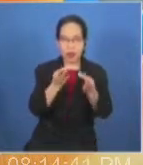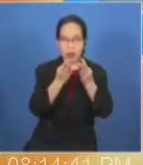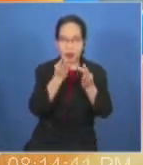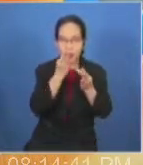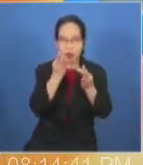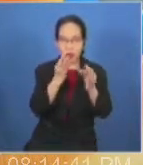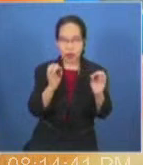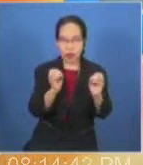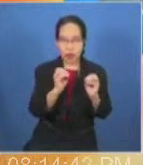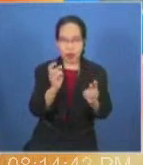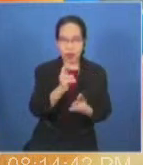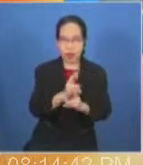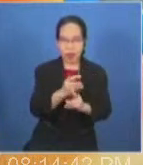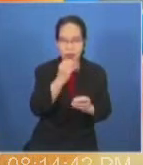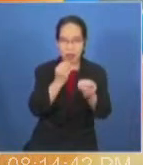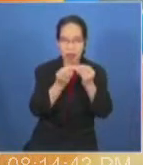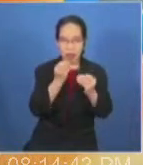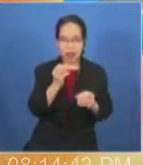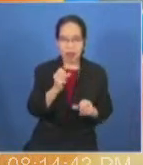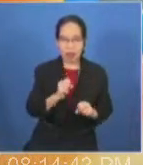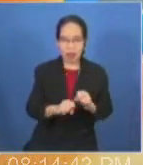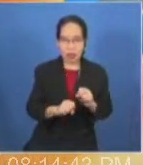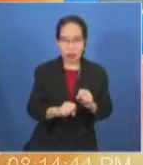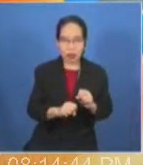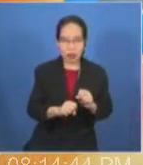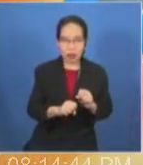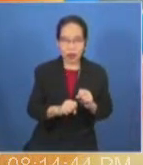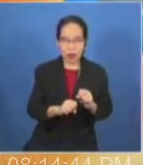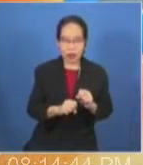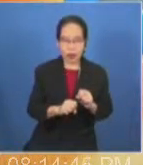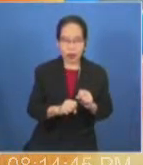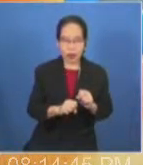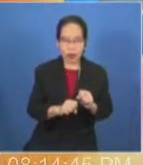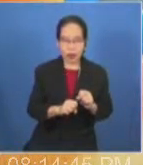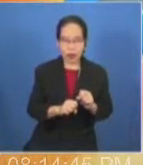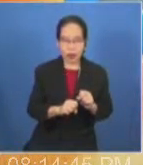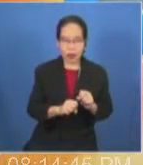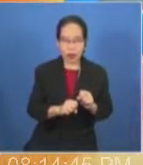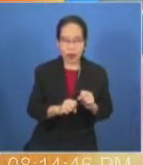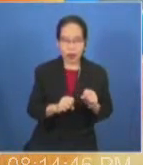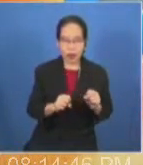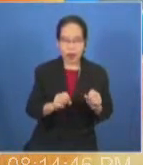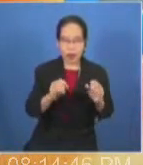No one is giving him food at the right time. So